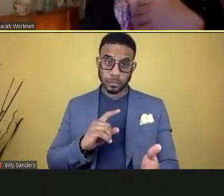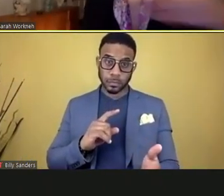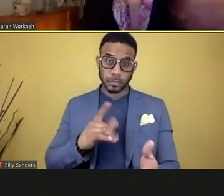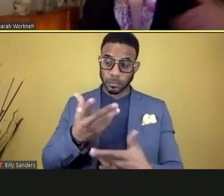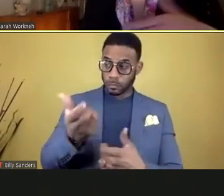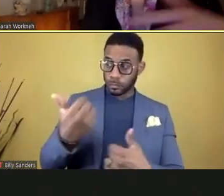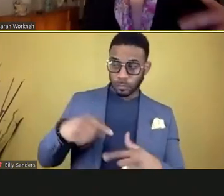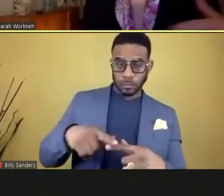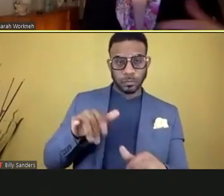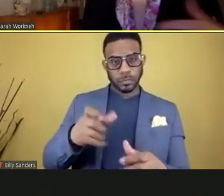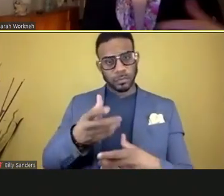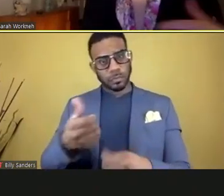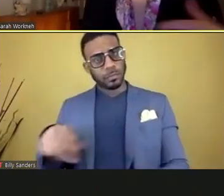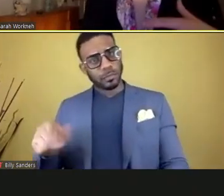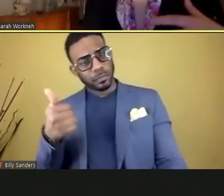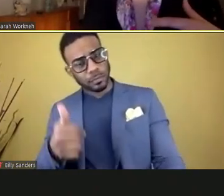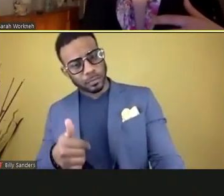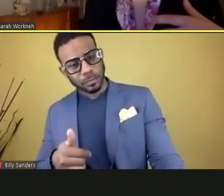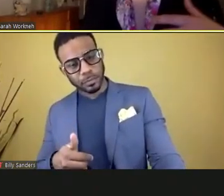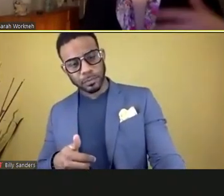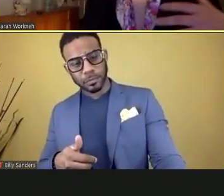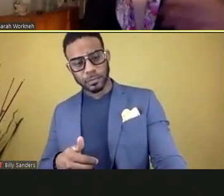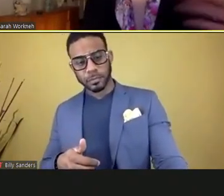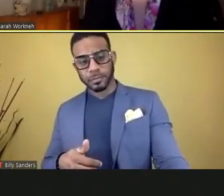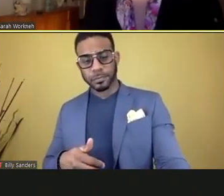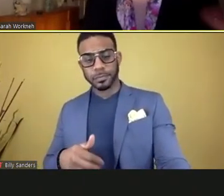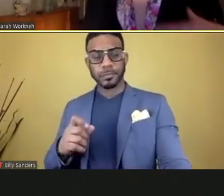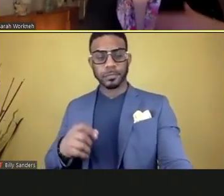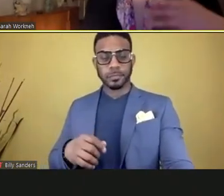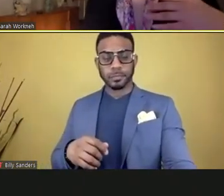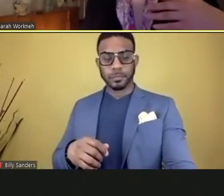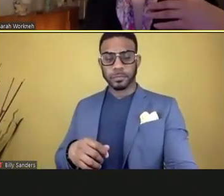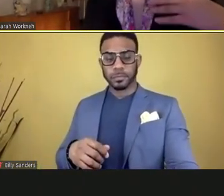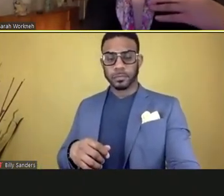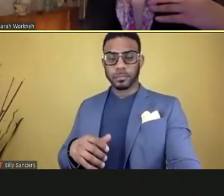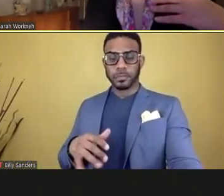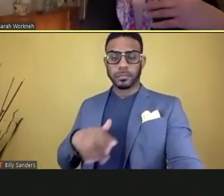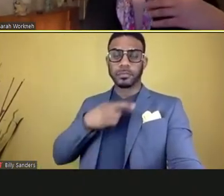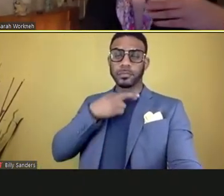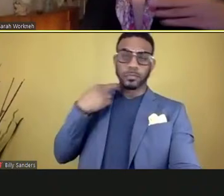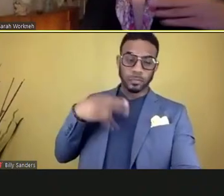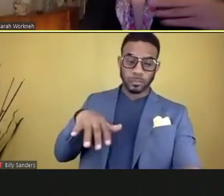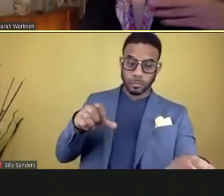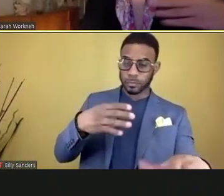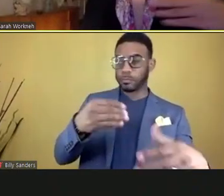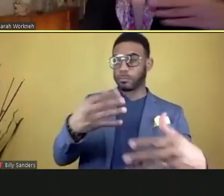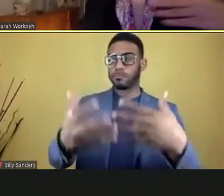us so that they can trust themselves to take risks and to